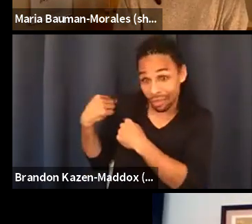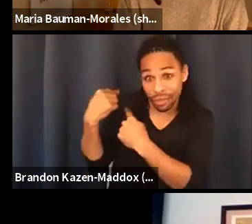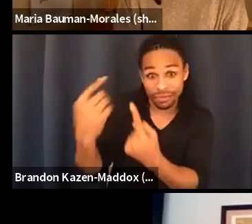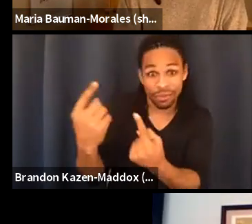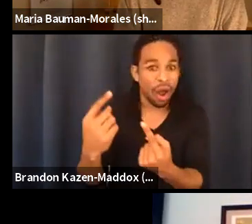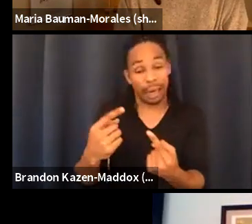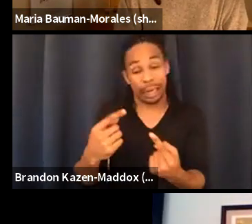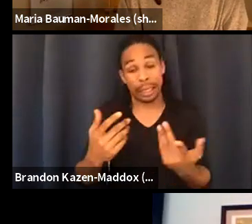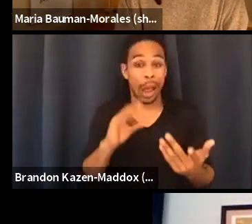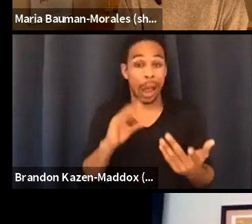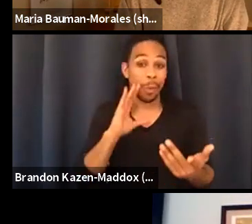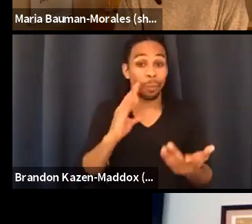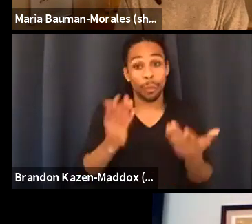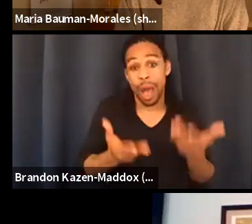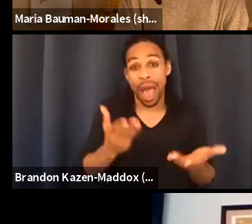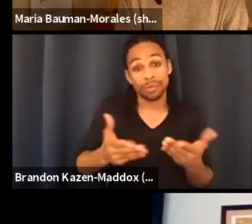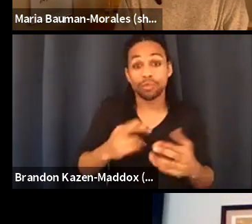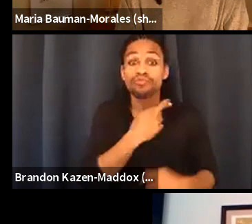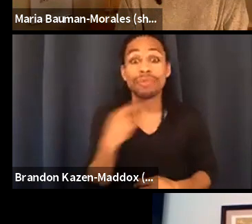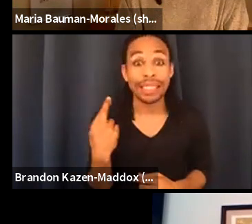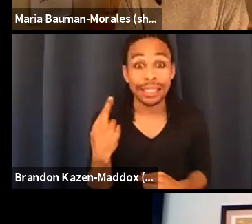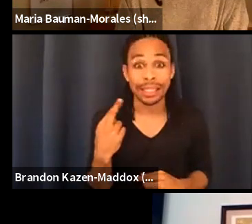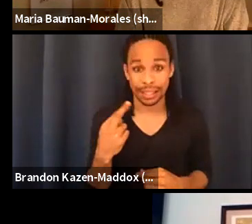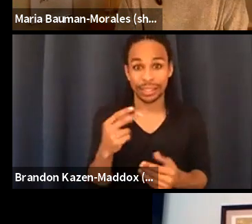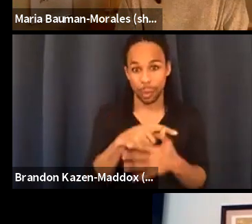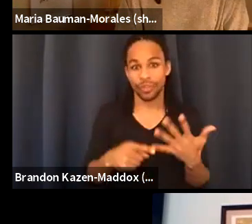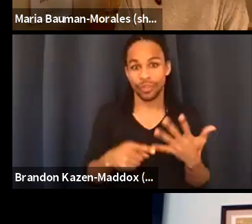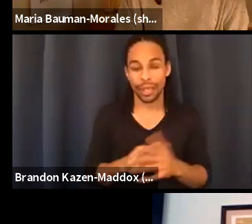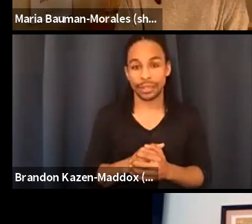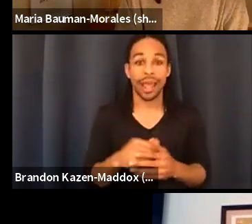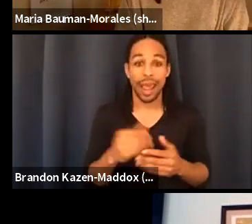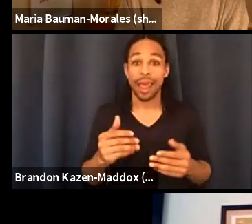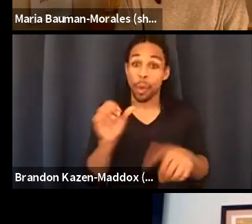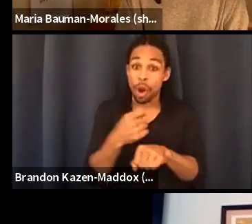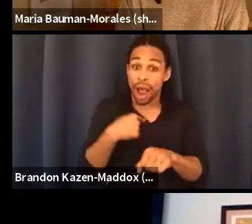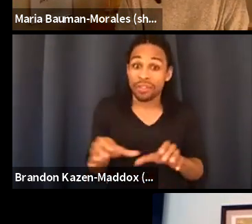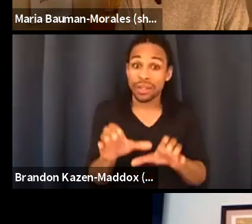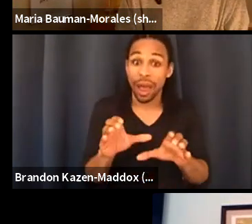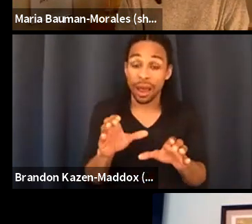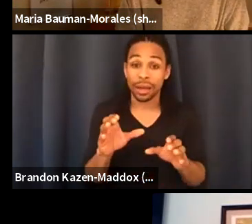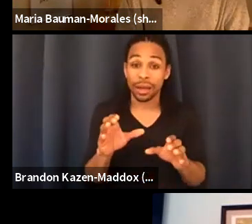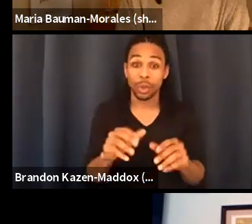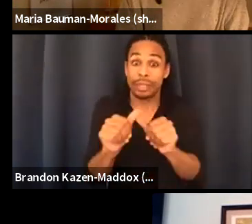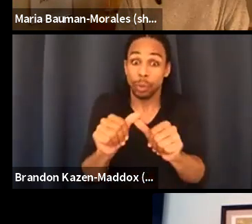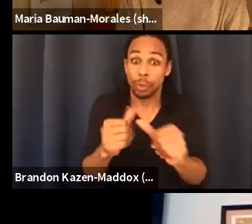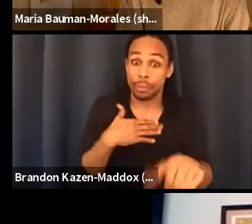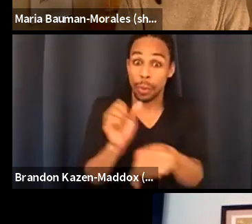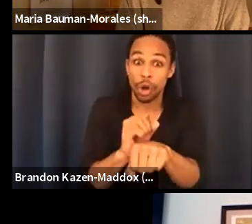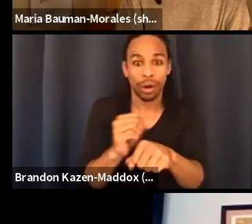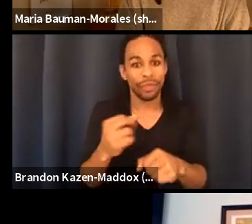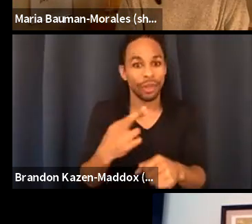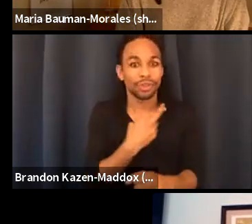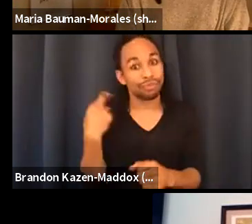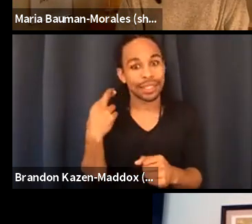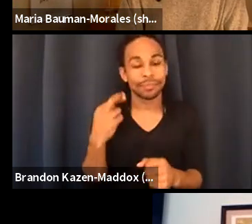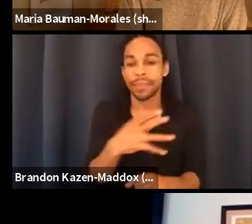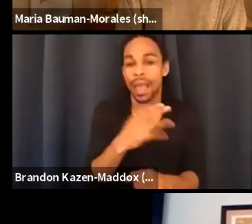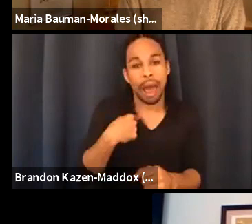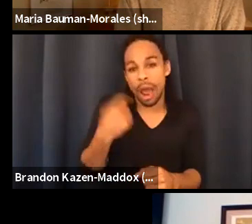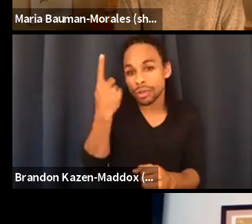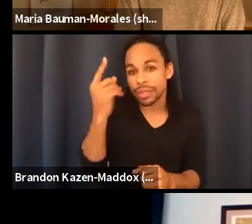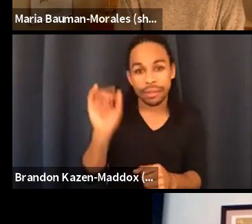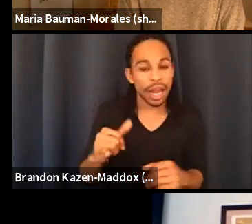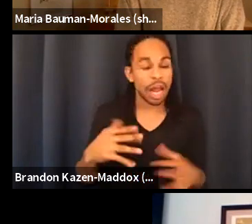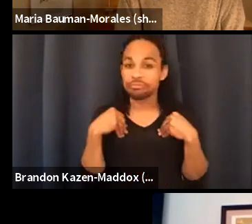cost. But I'm willing to go there, you know, because I know that I don't stand in that alone. And I also, someone mentioned this